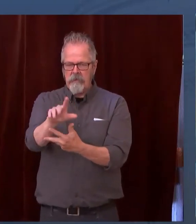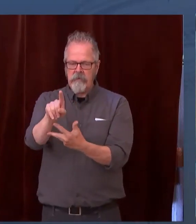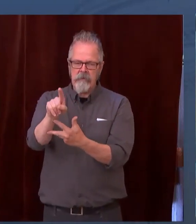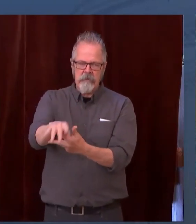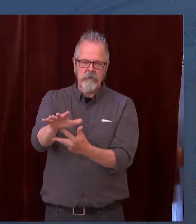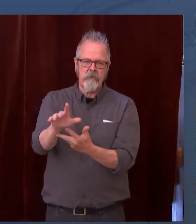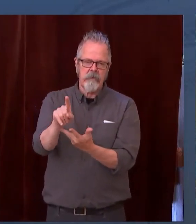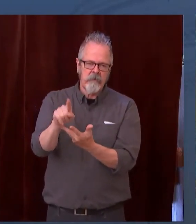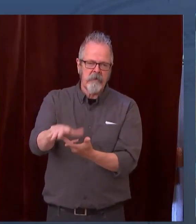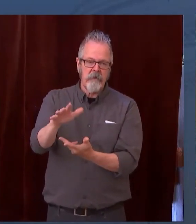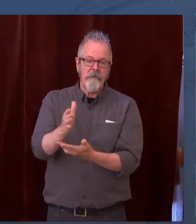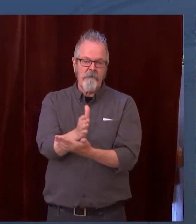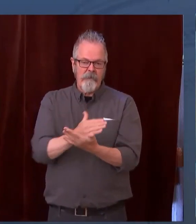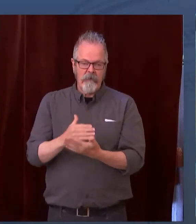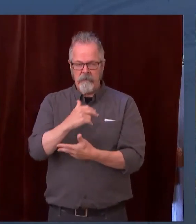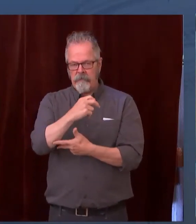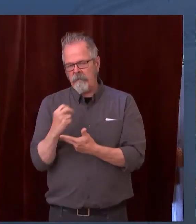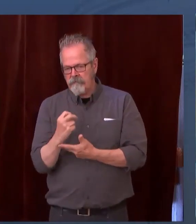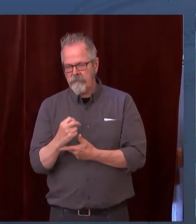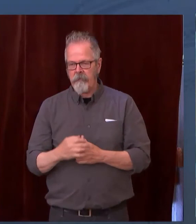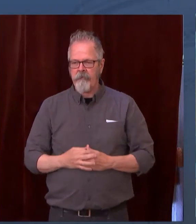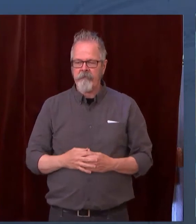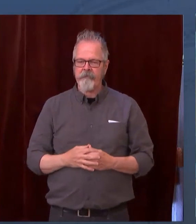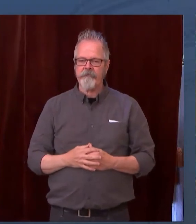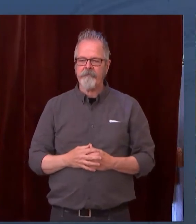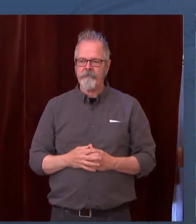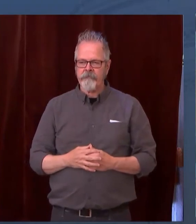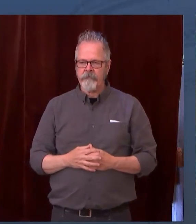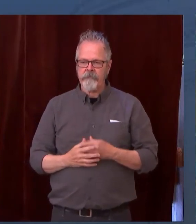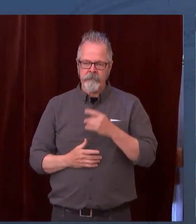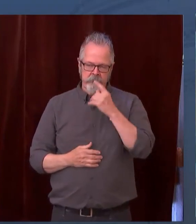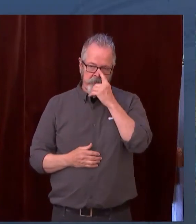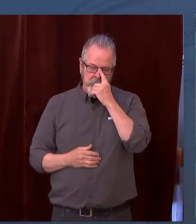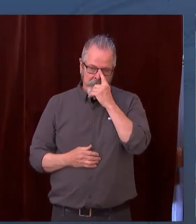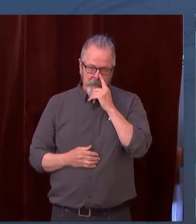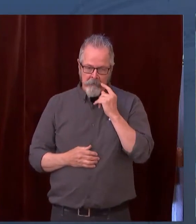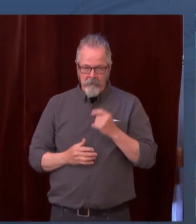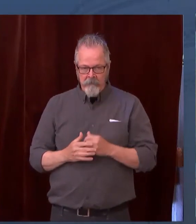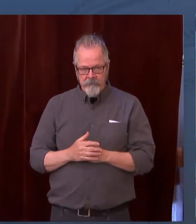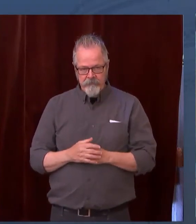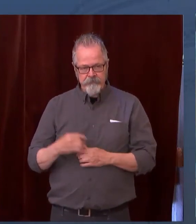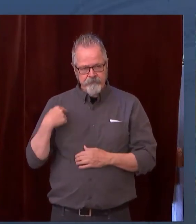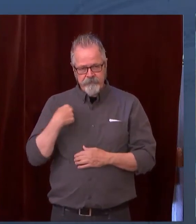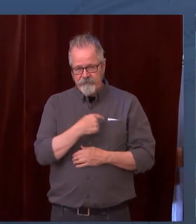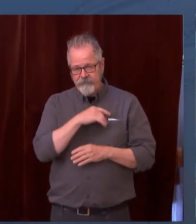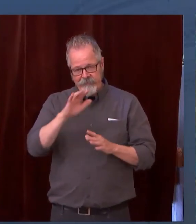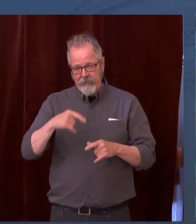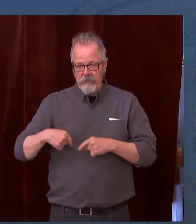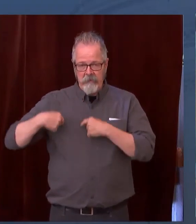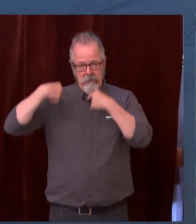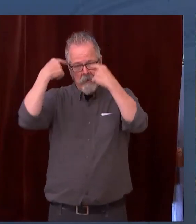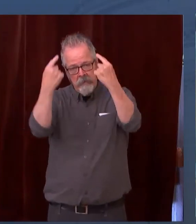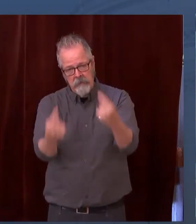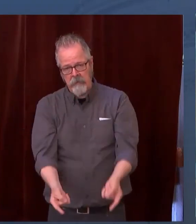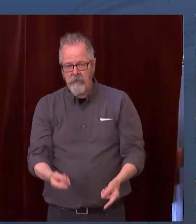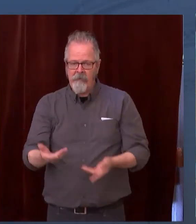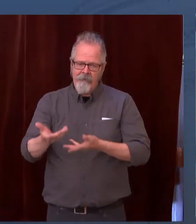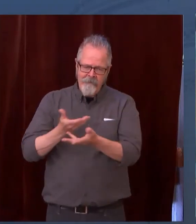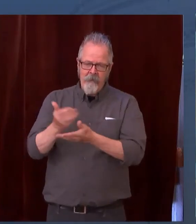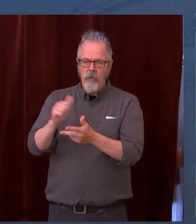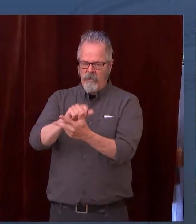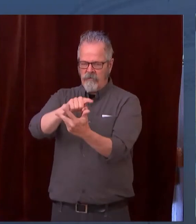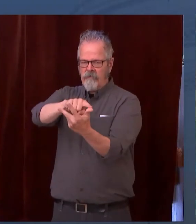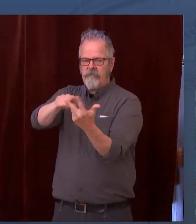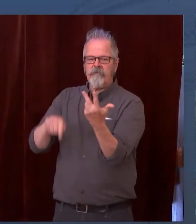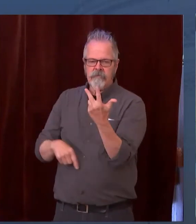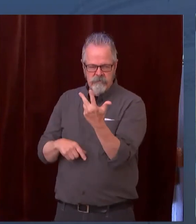order. Again, lots of work has been happening with these communities for 3 weeks around this, and we're really pleased with the